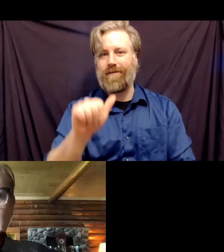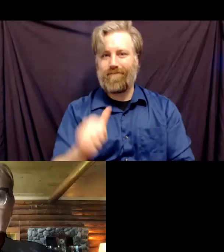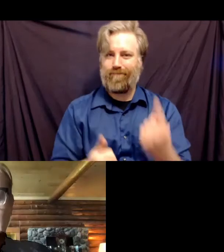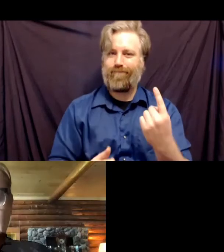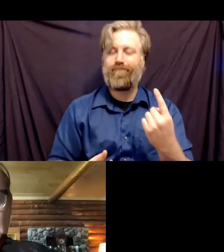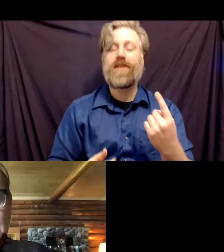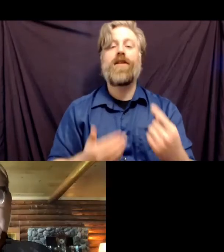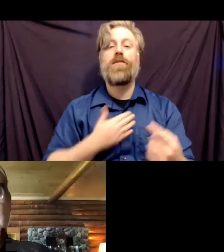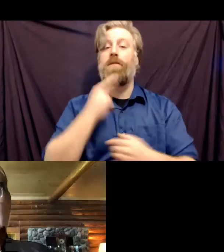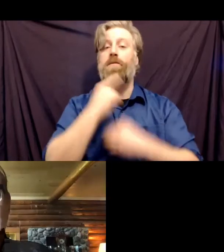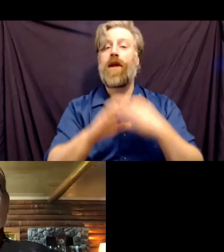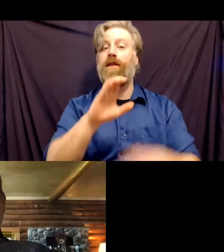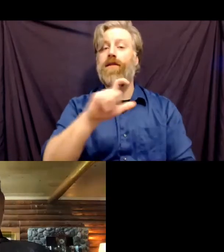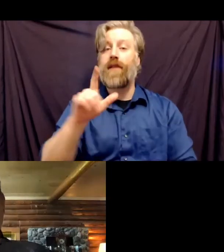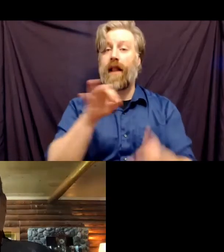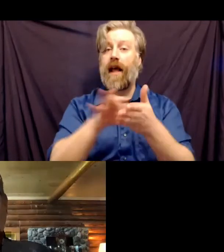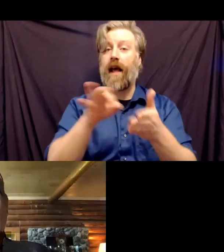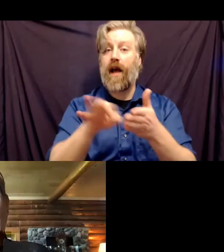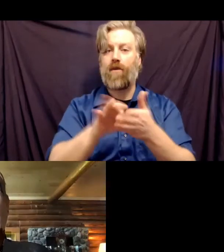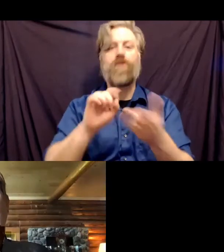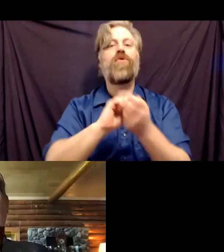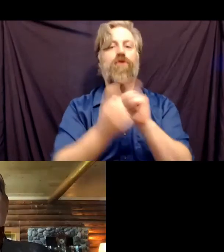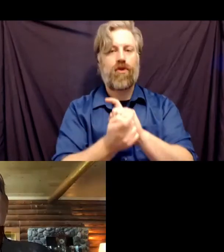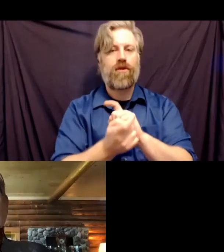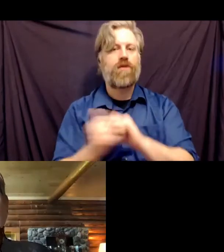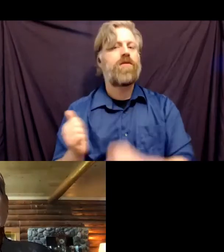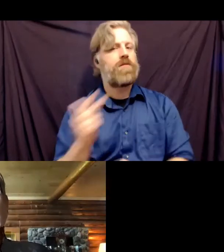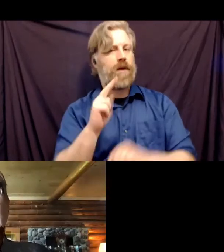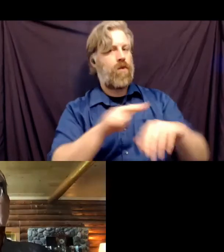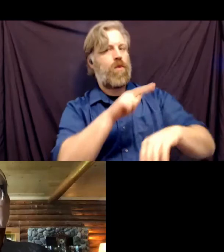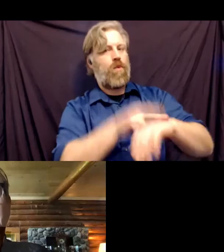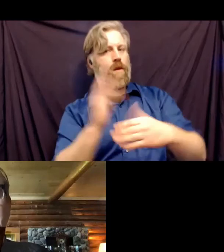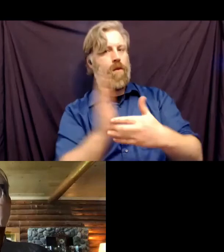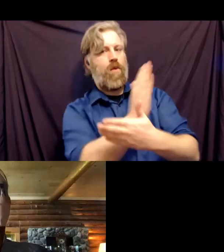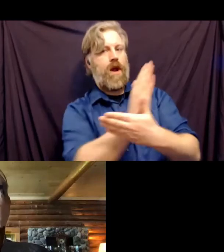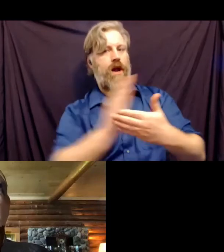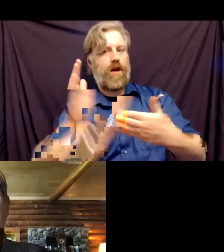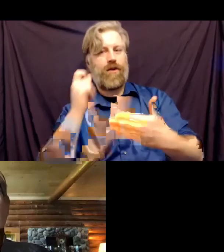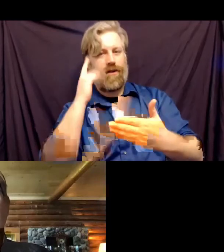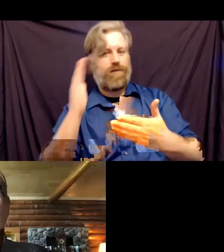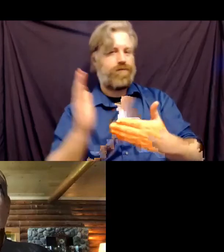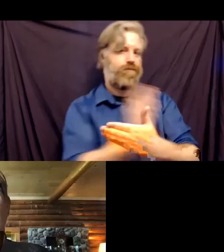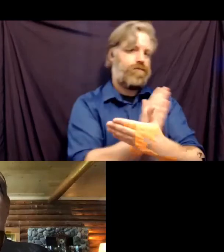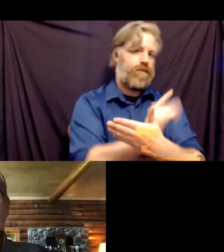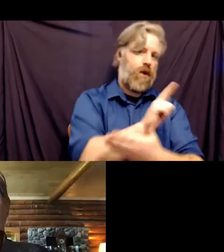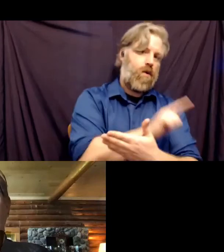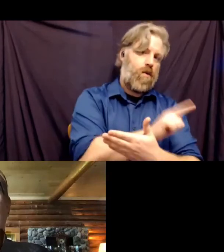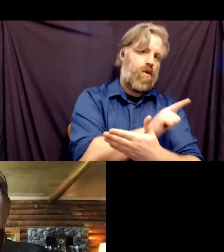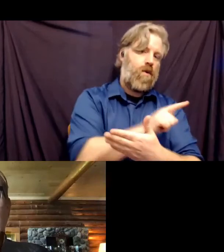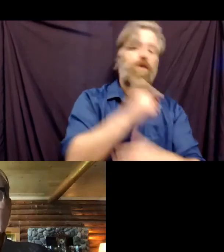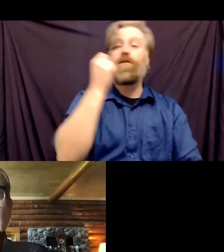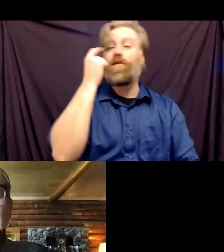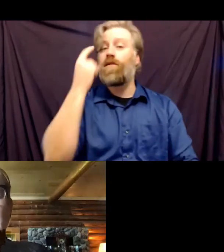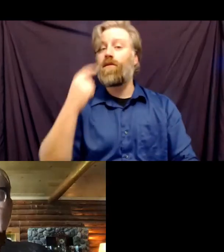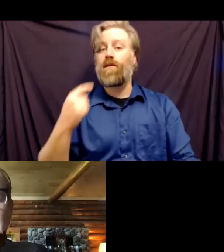blood cell count has changed. I'm in the normal range, but I'm in the low normal range, but I learned all of these things that